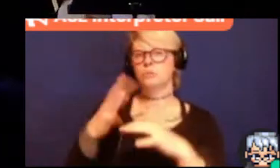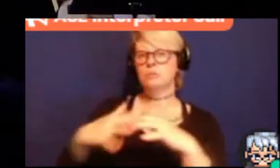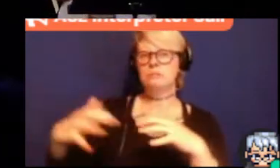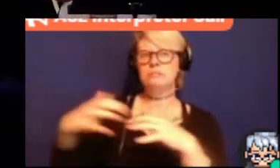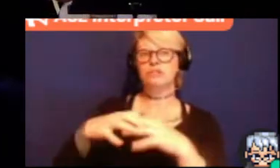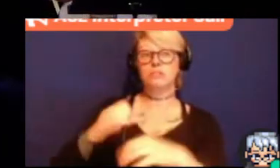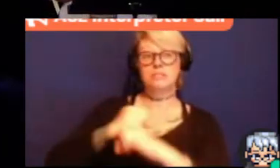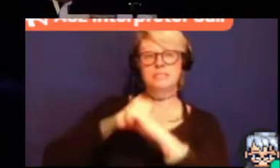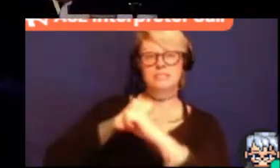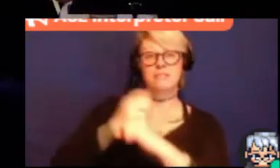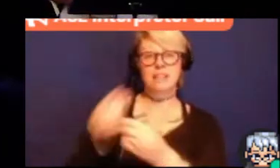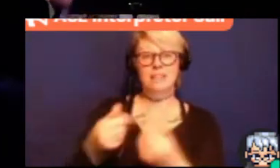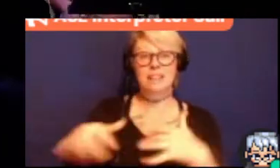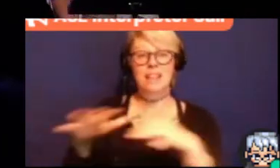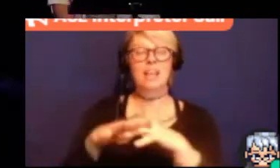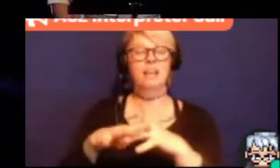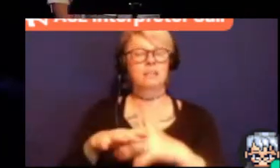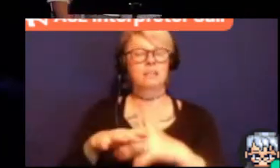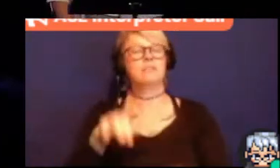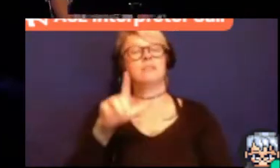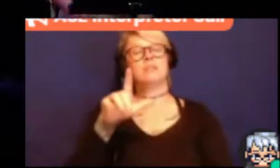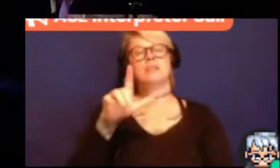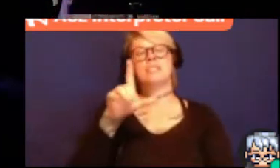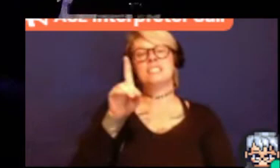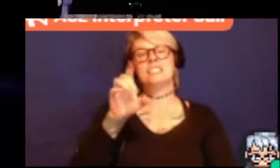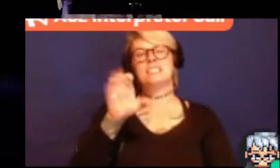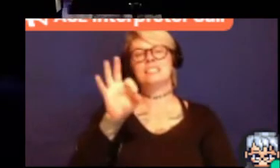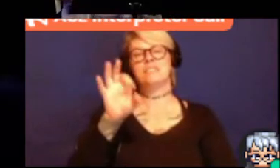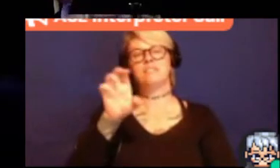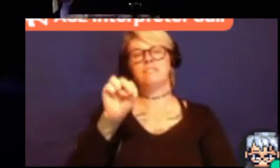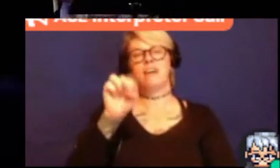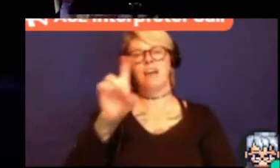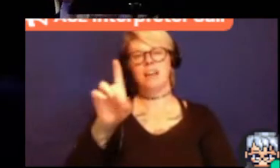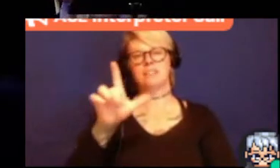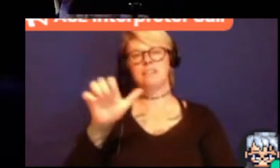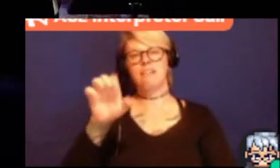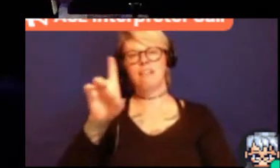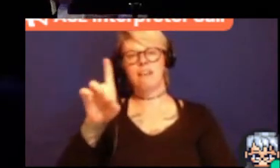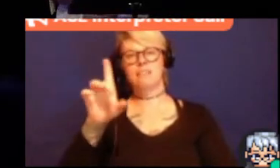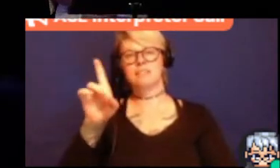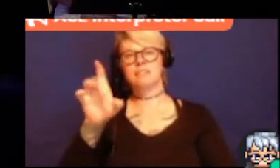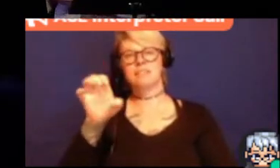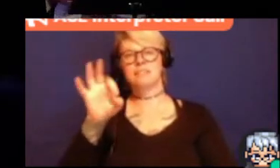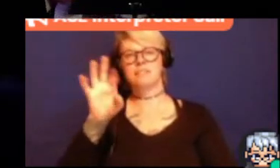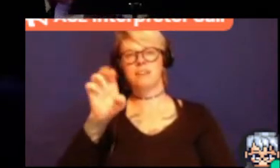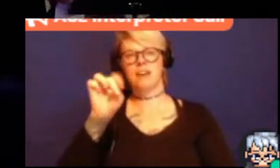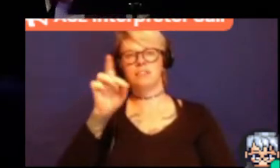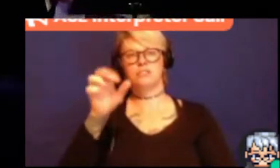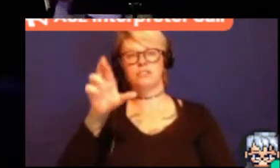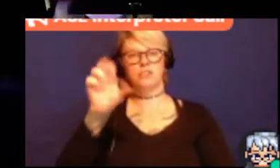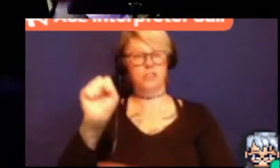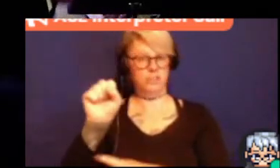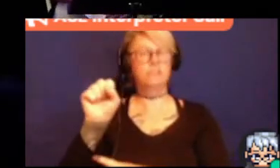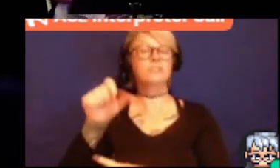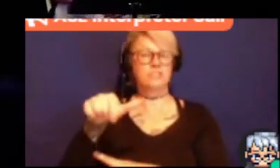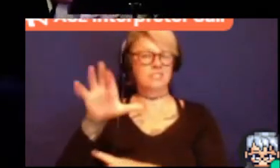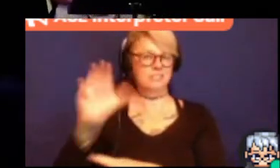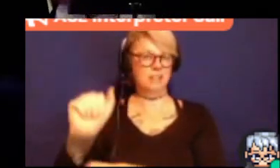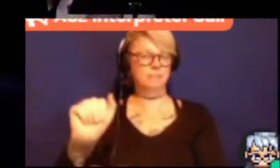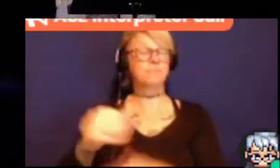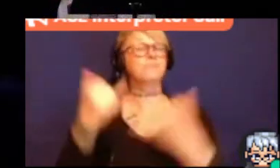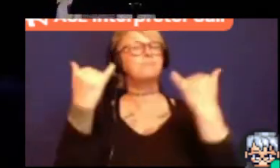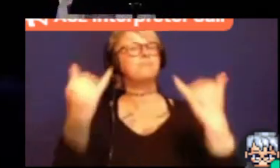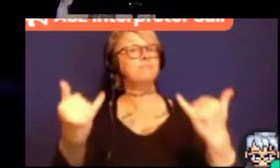And now, I'd like to introduce playwright, dramaturg, and fearless leader of the Young Creators Unit, Jessie